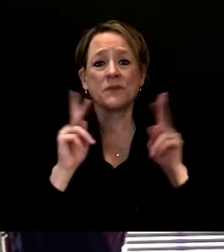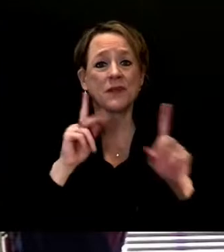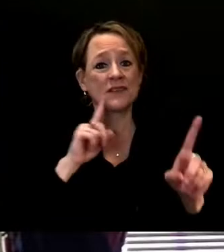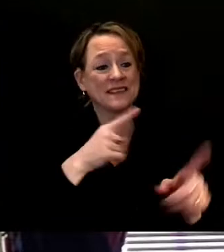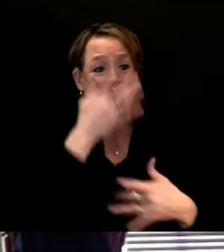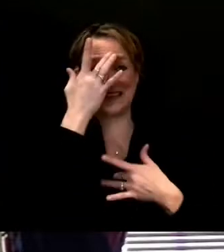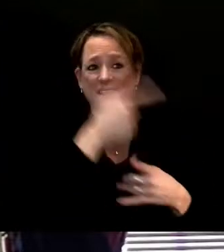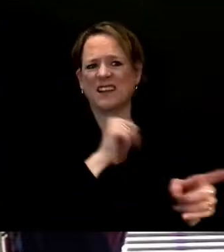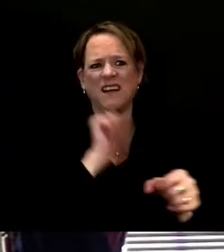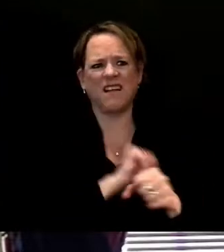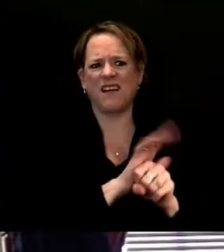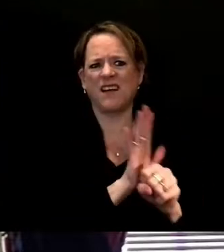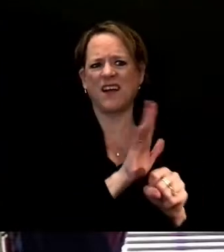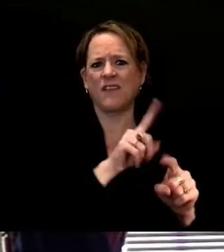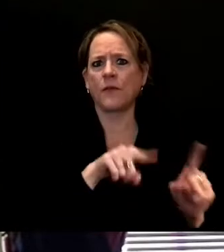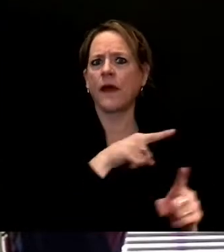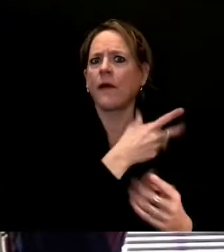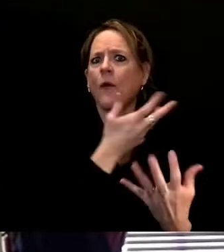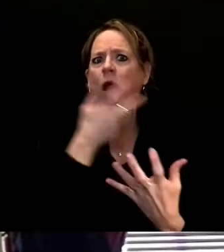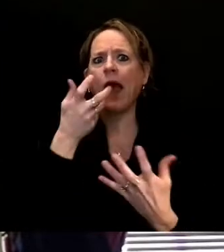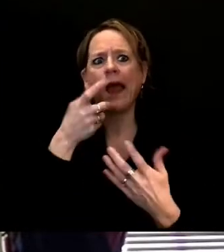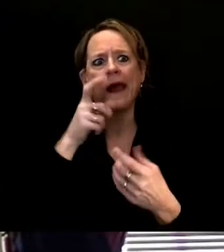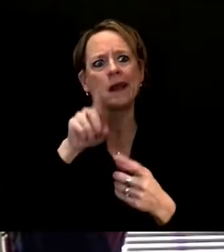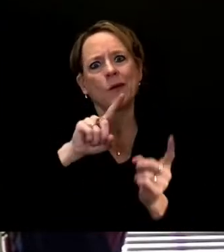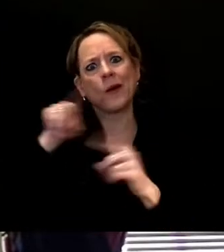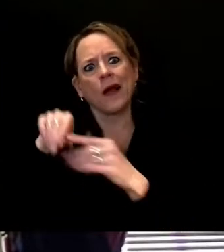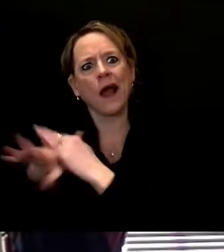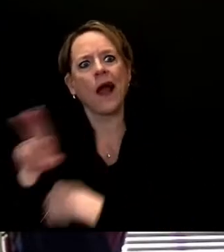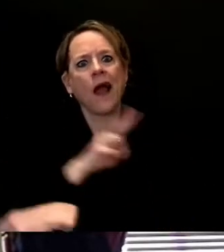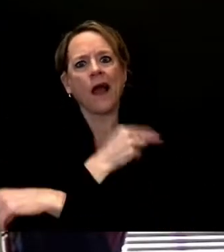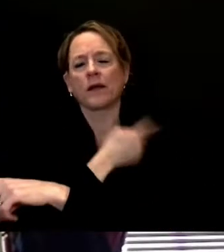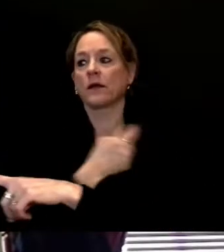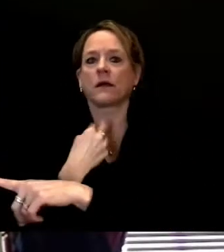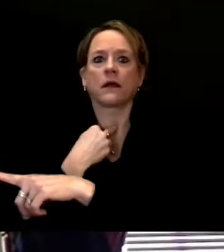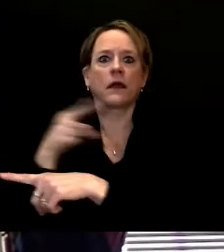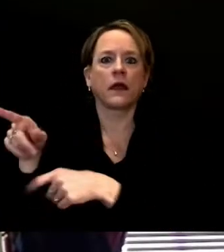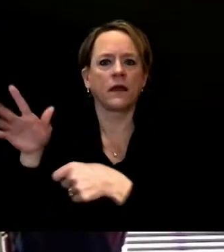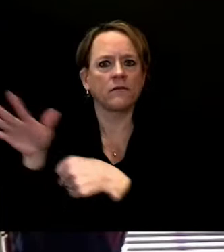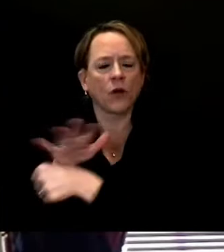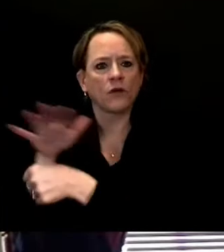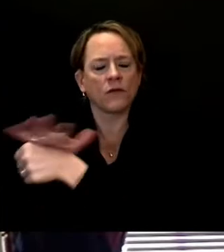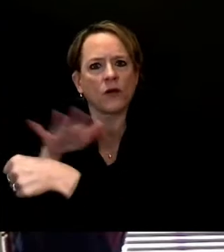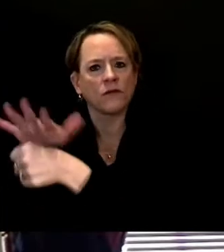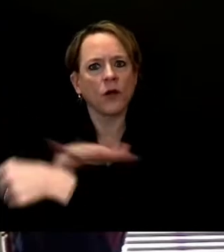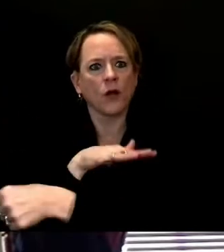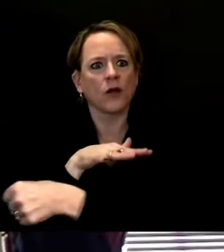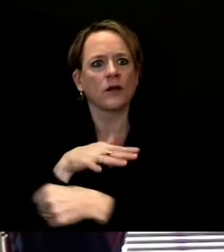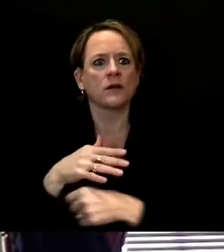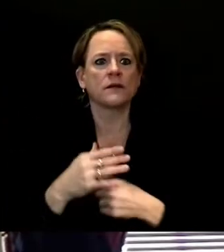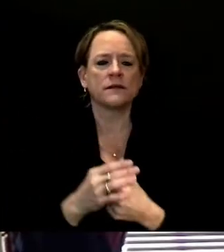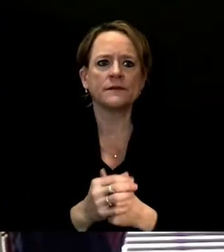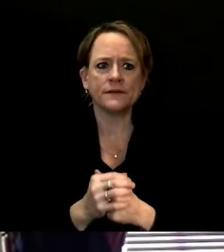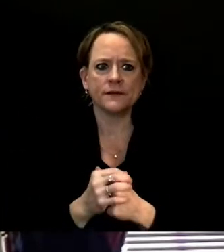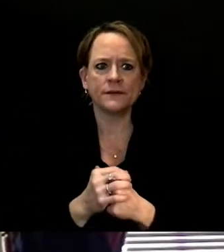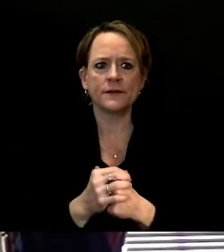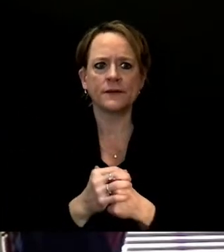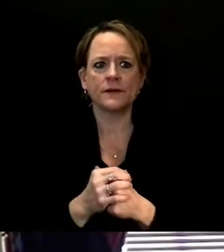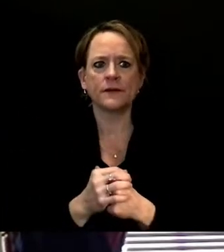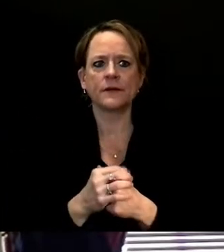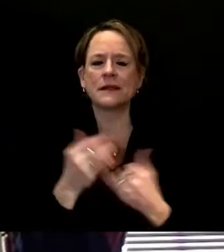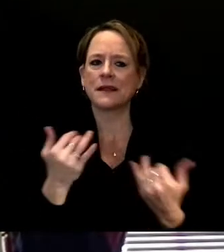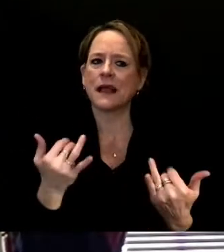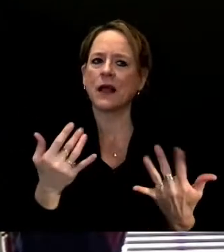we announced today we will be partnering with Madison College to help train members of the Wisconsin National Guard as certified